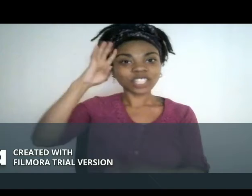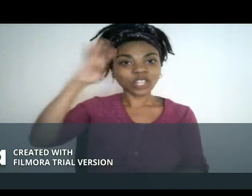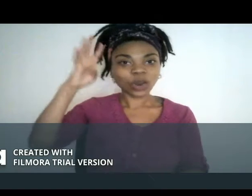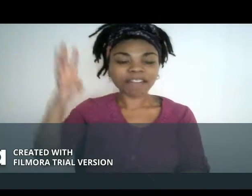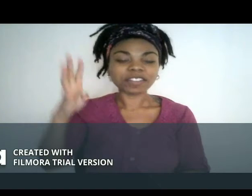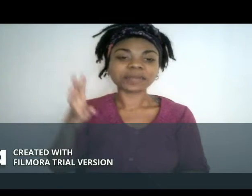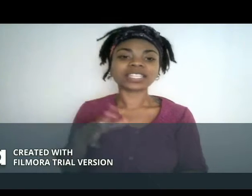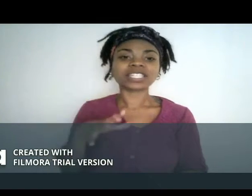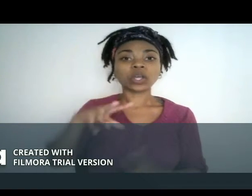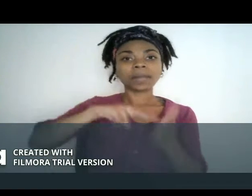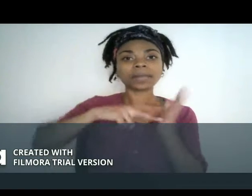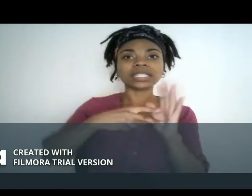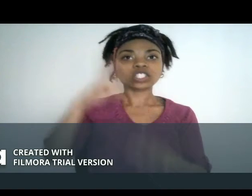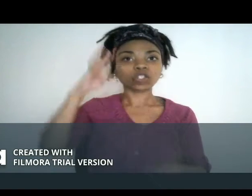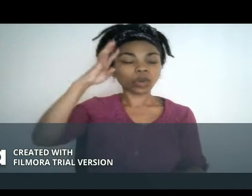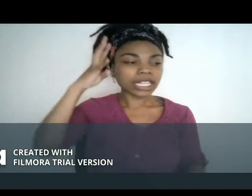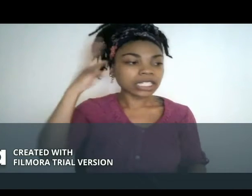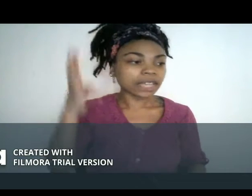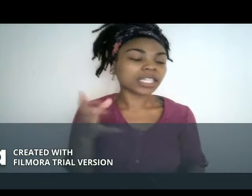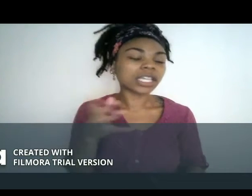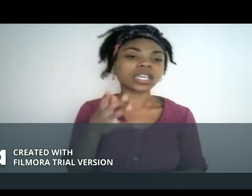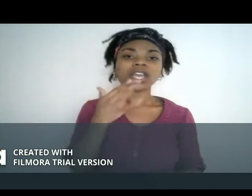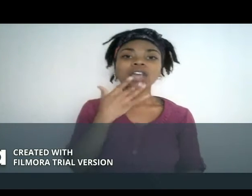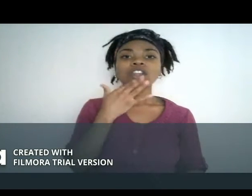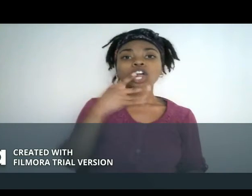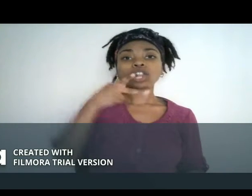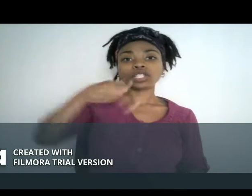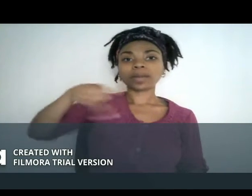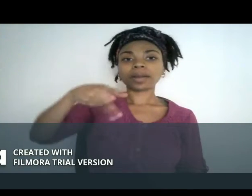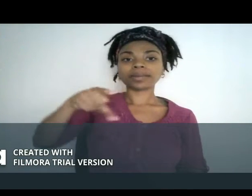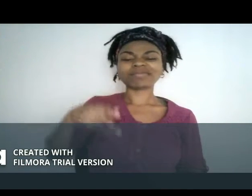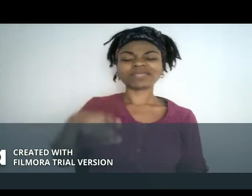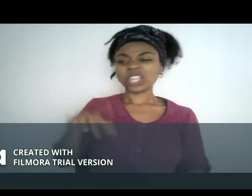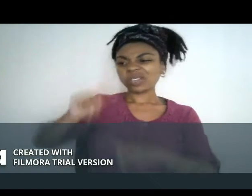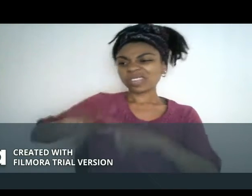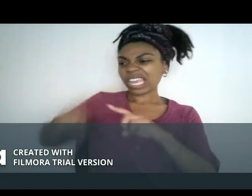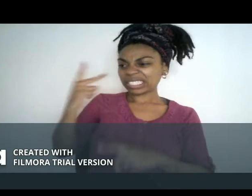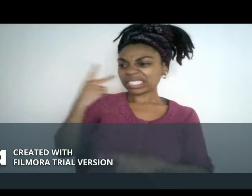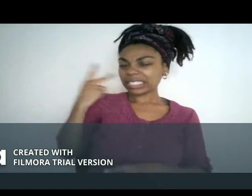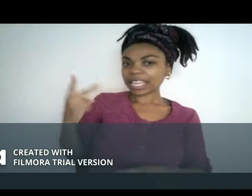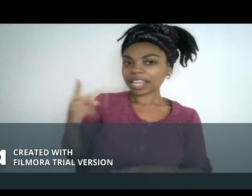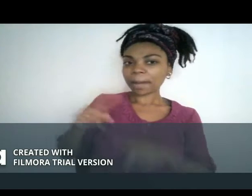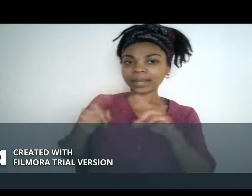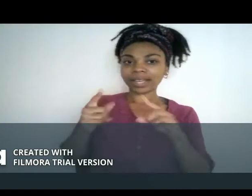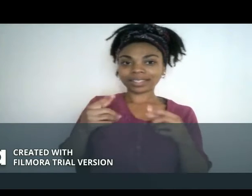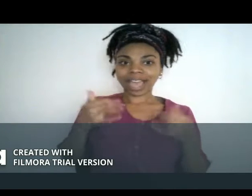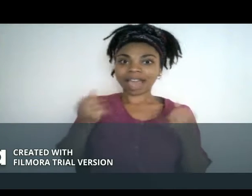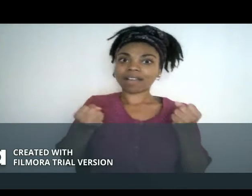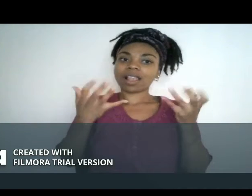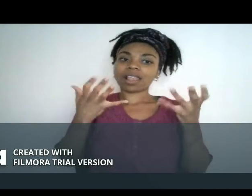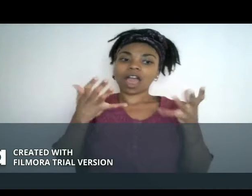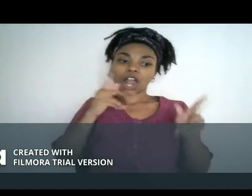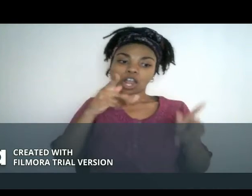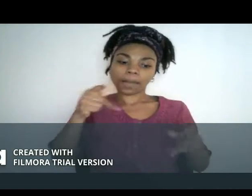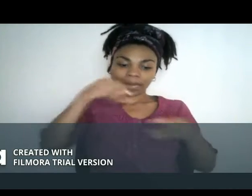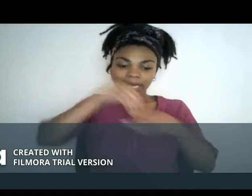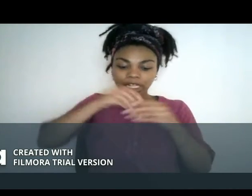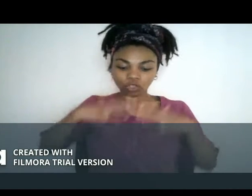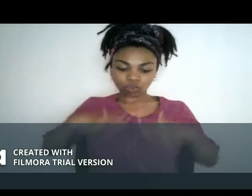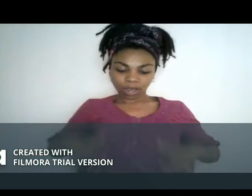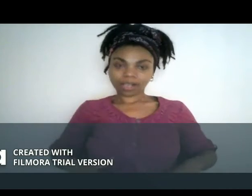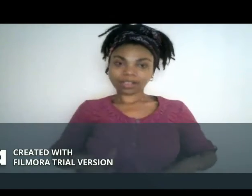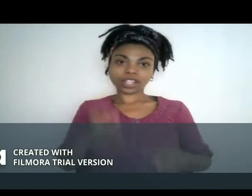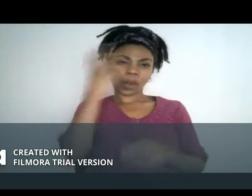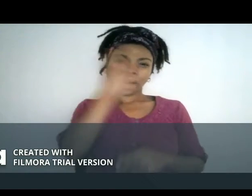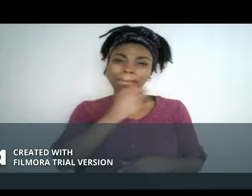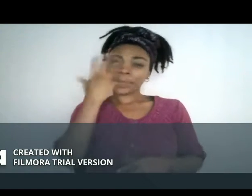about creativity, and the color is purple. So you can't see it, but I got a lot of purple in this dress, a lot